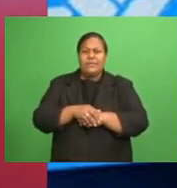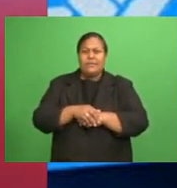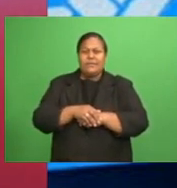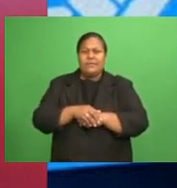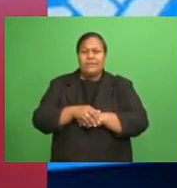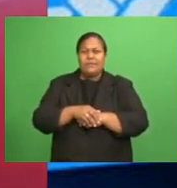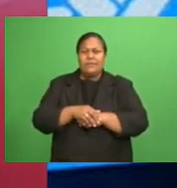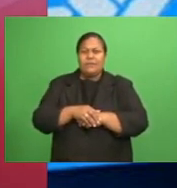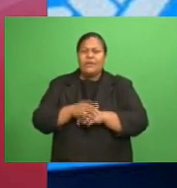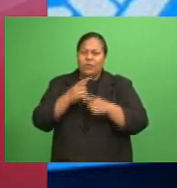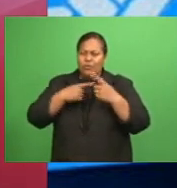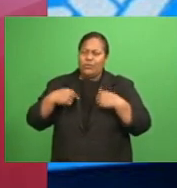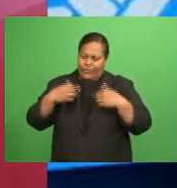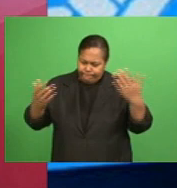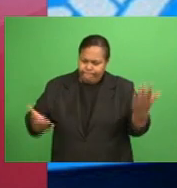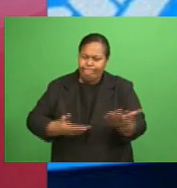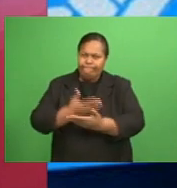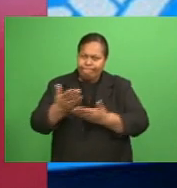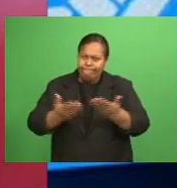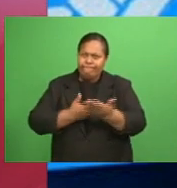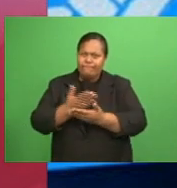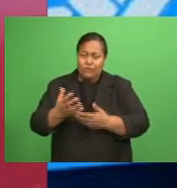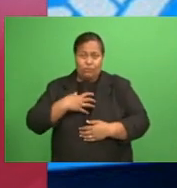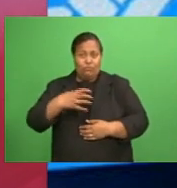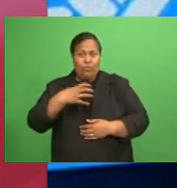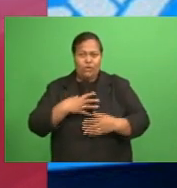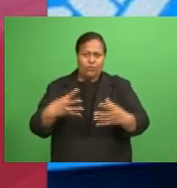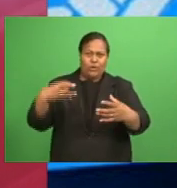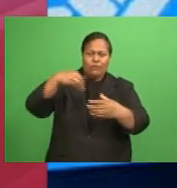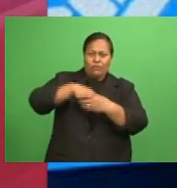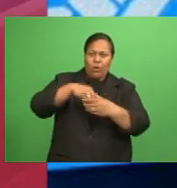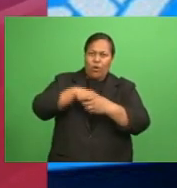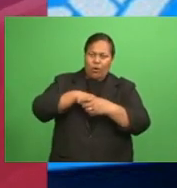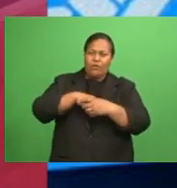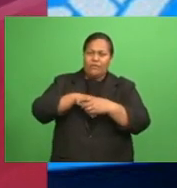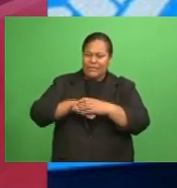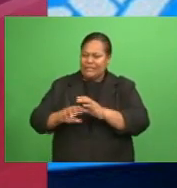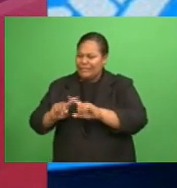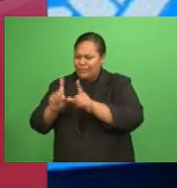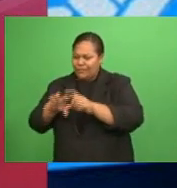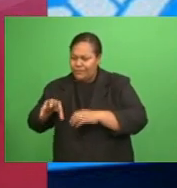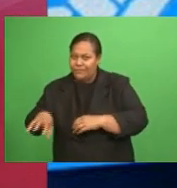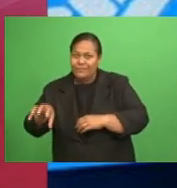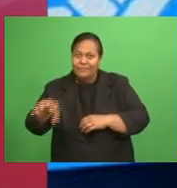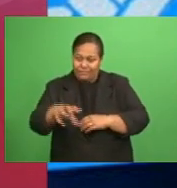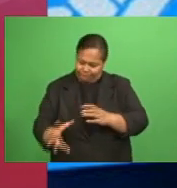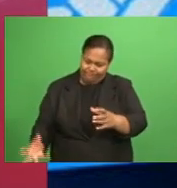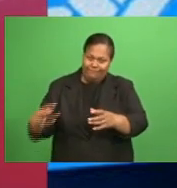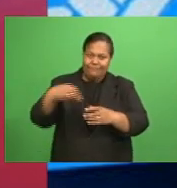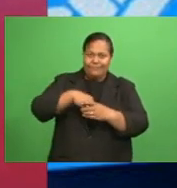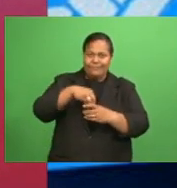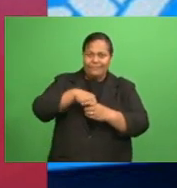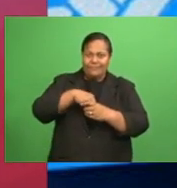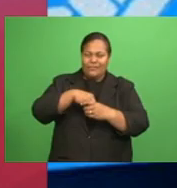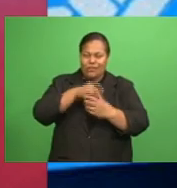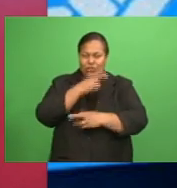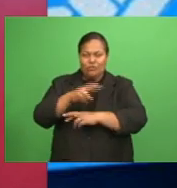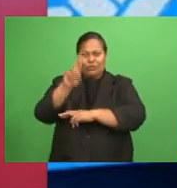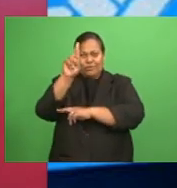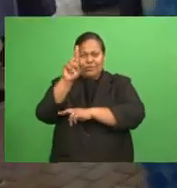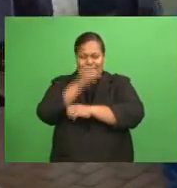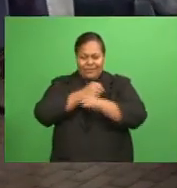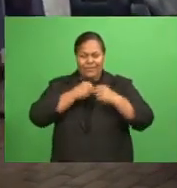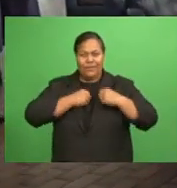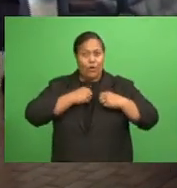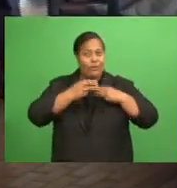to consult more, to involve our constituencies especially. I mean, they are represented on our management